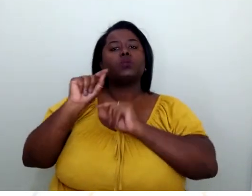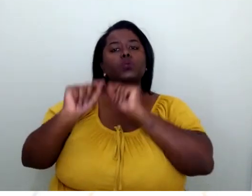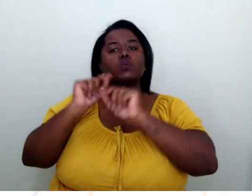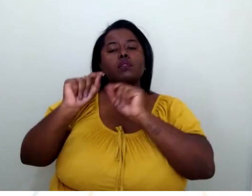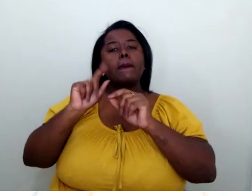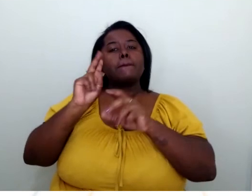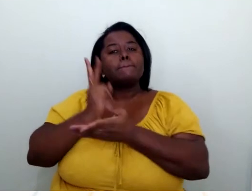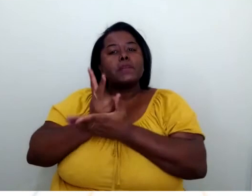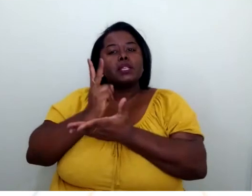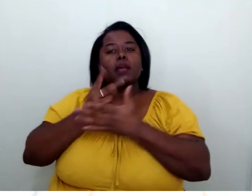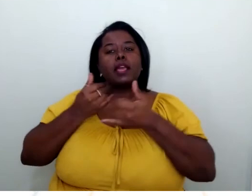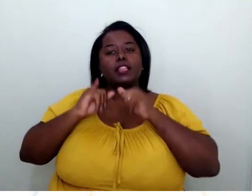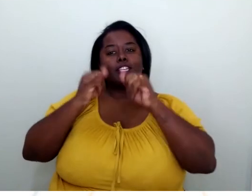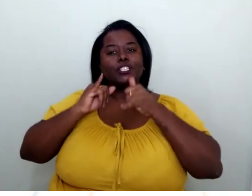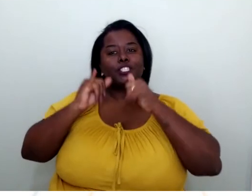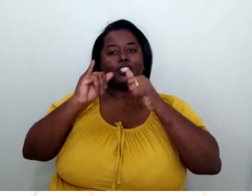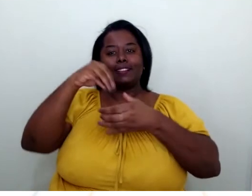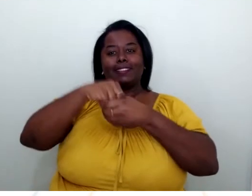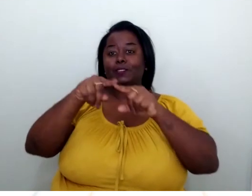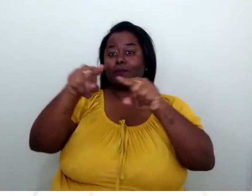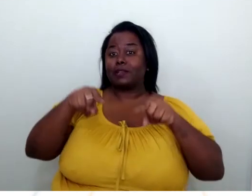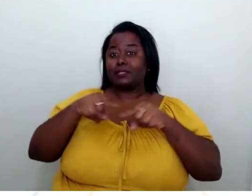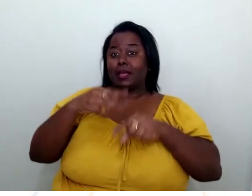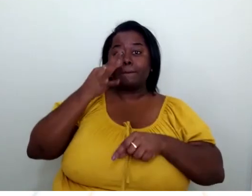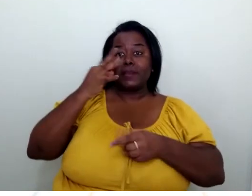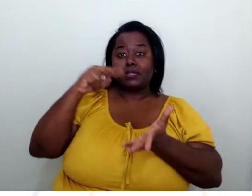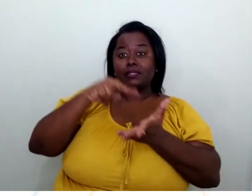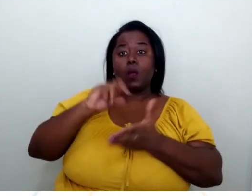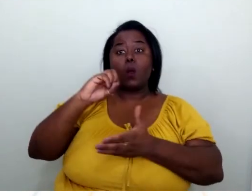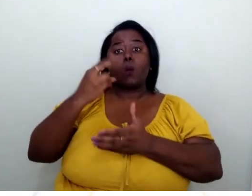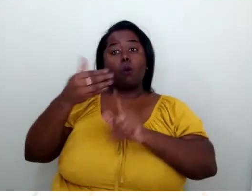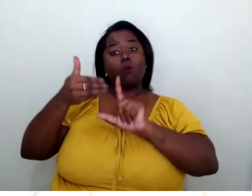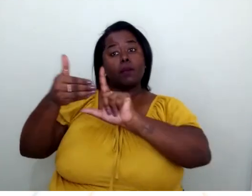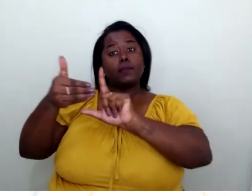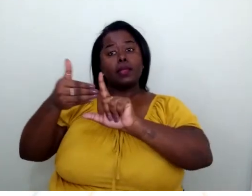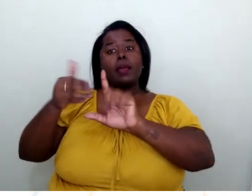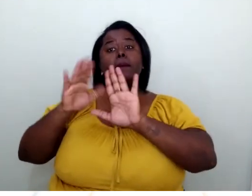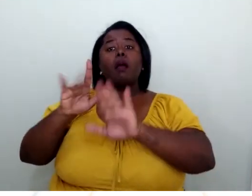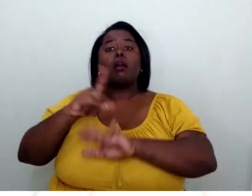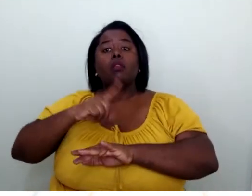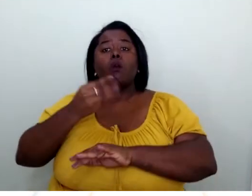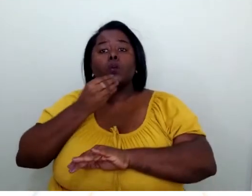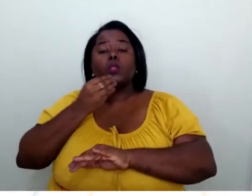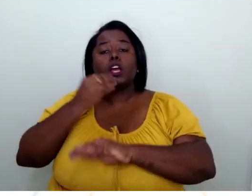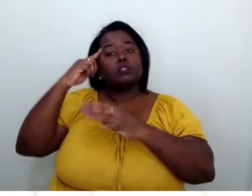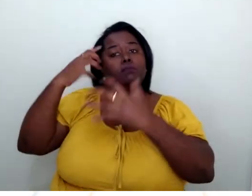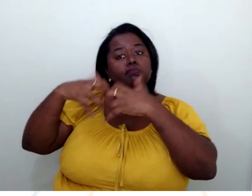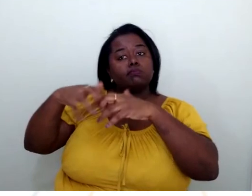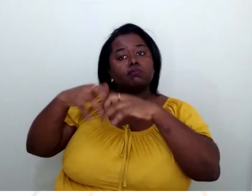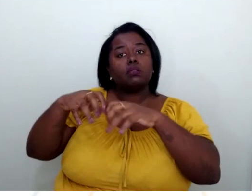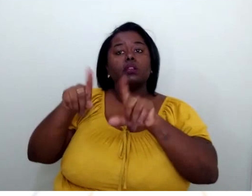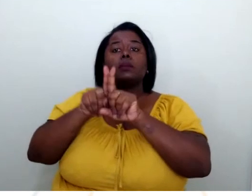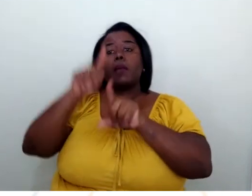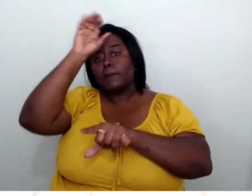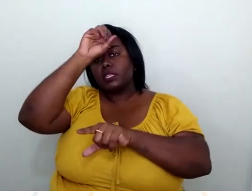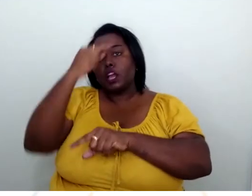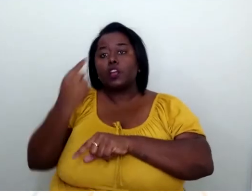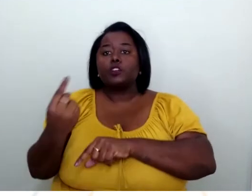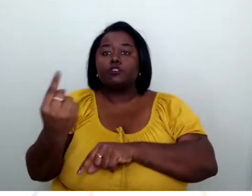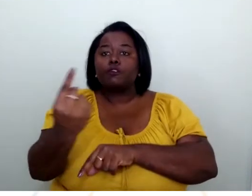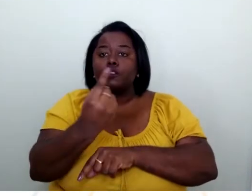2 things that stick out for me is the organic nature, that we're combining face-to-face and online opportunities